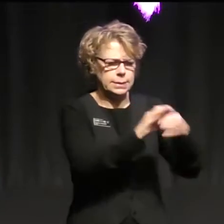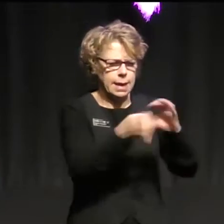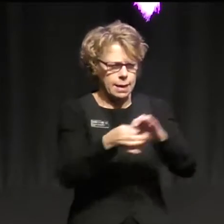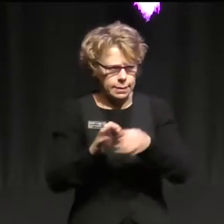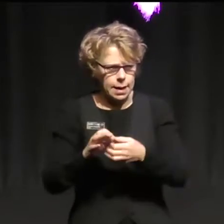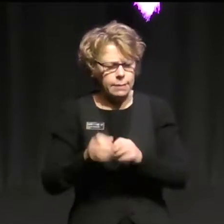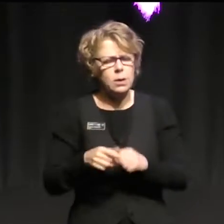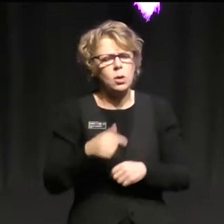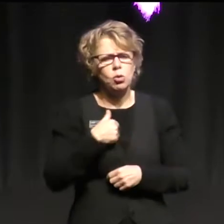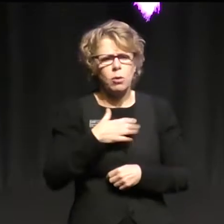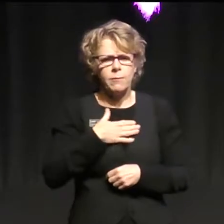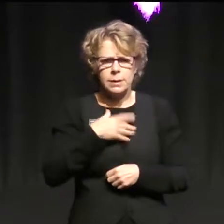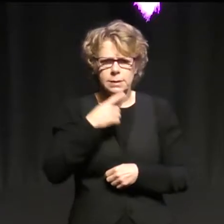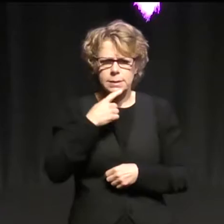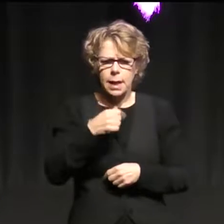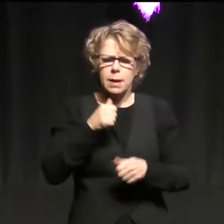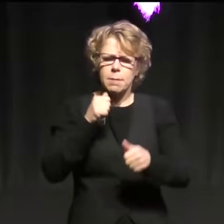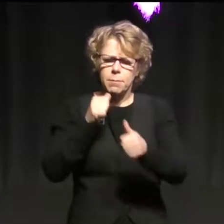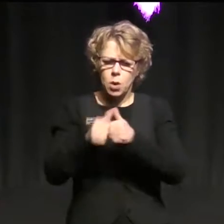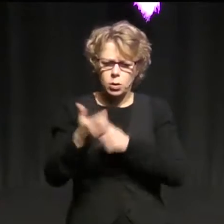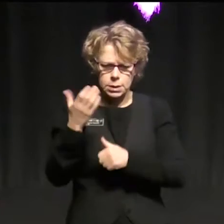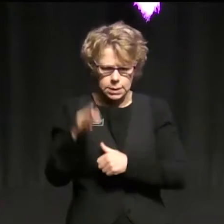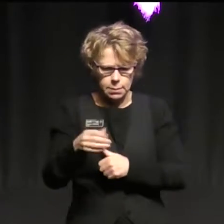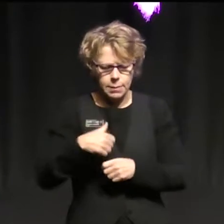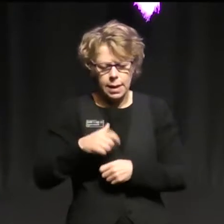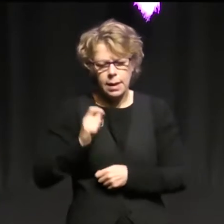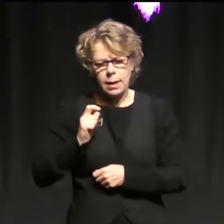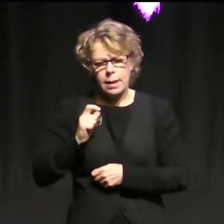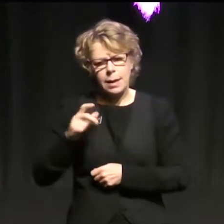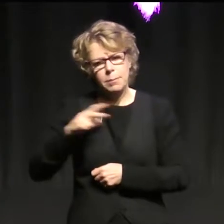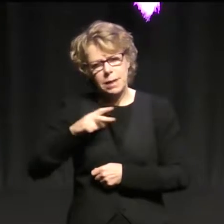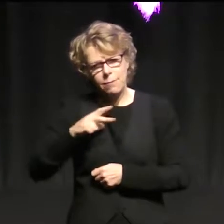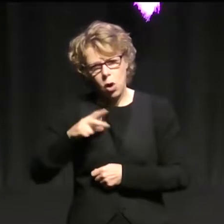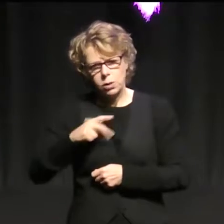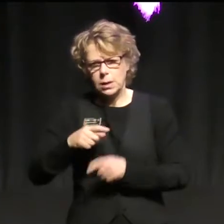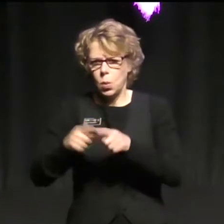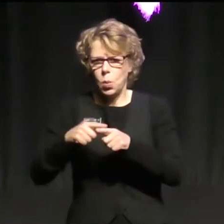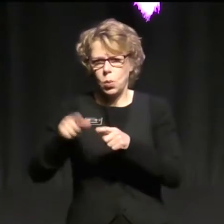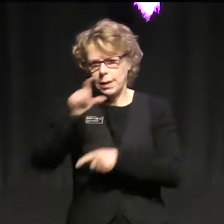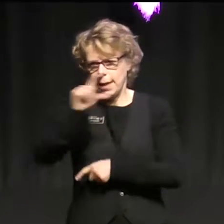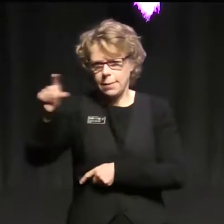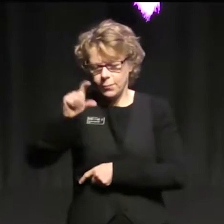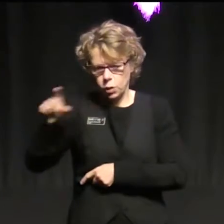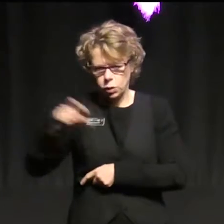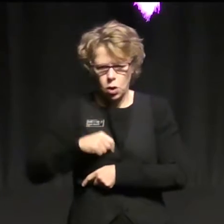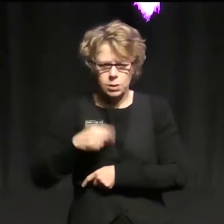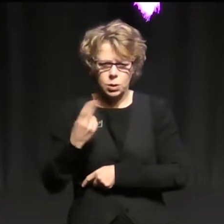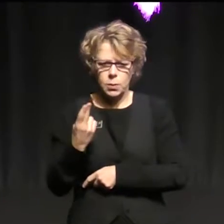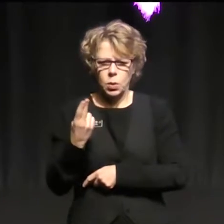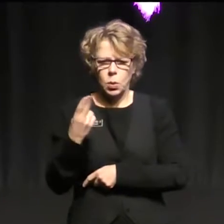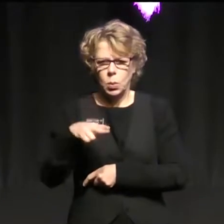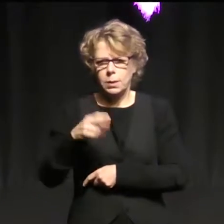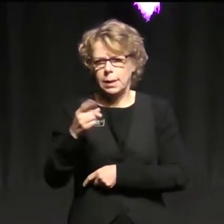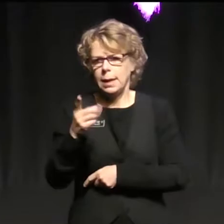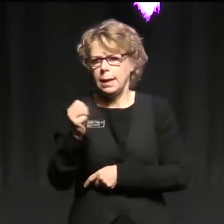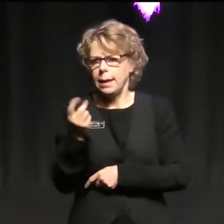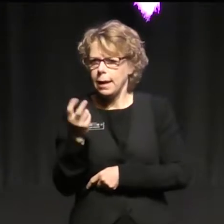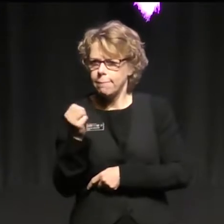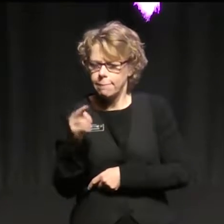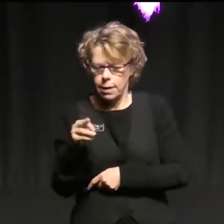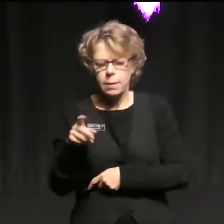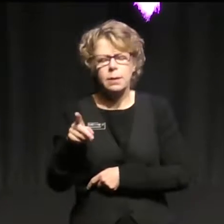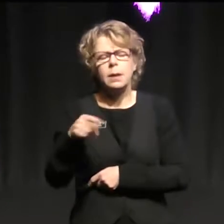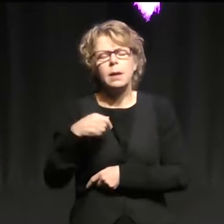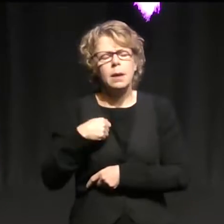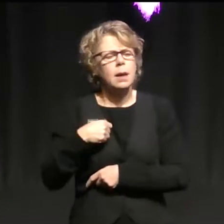too in partnership with a private multinational corporation, yeah, like Unilever. And every producer of